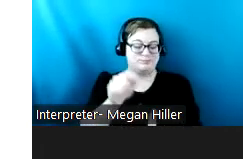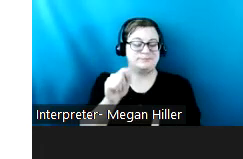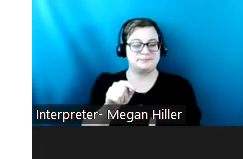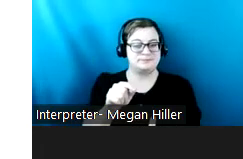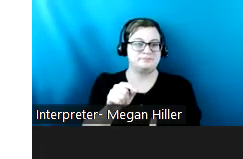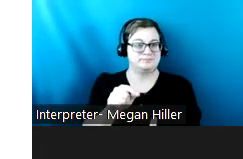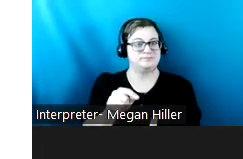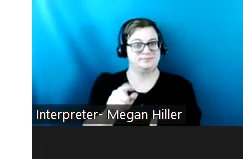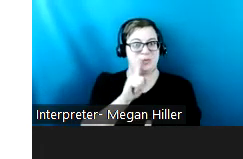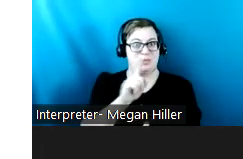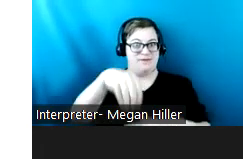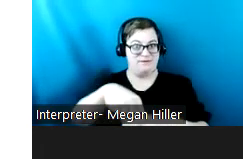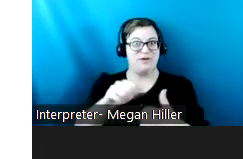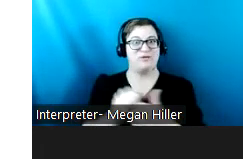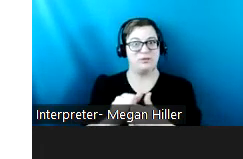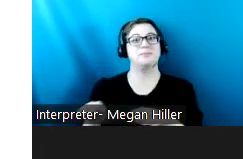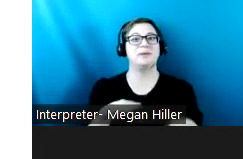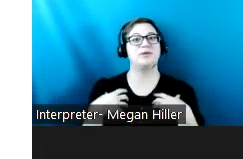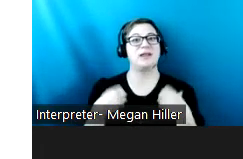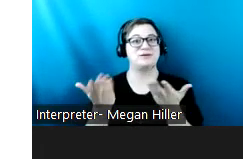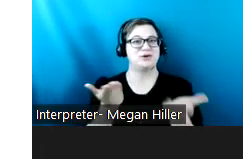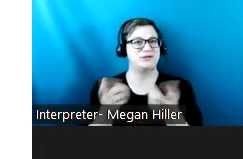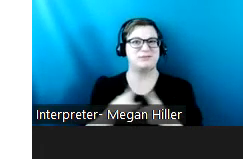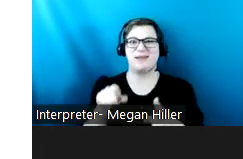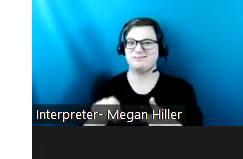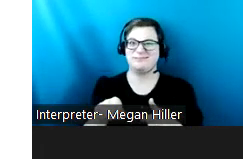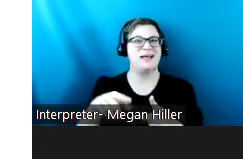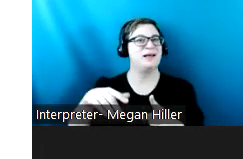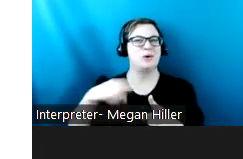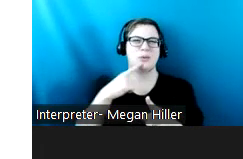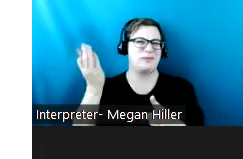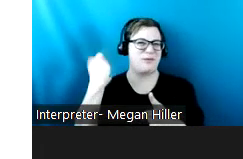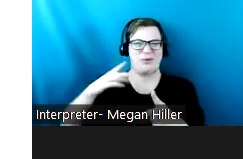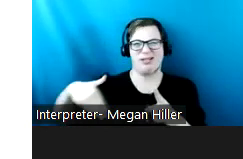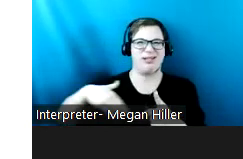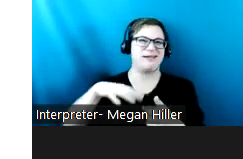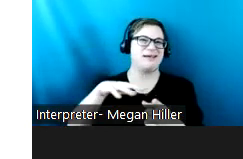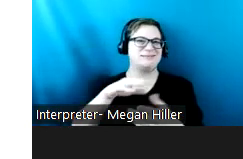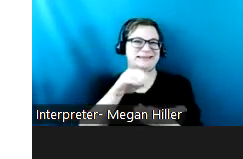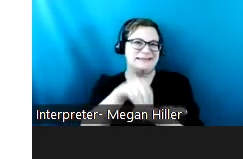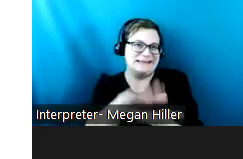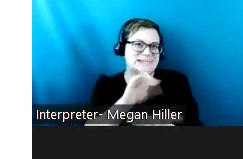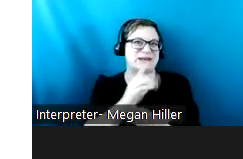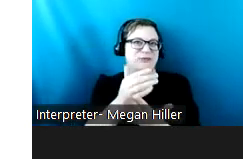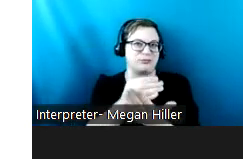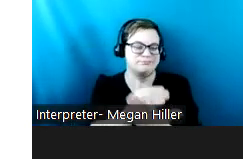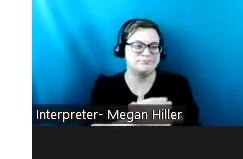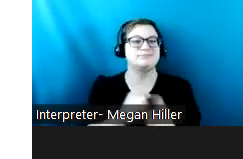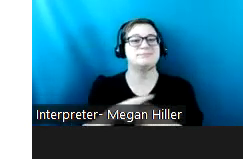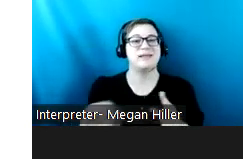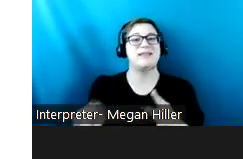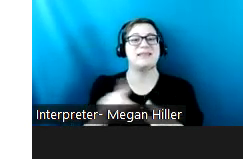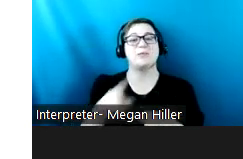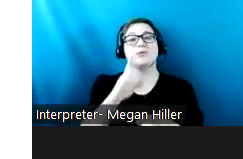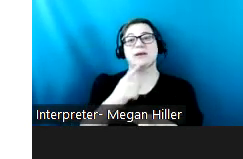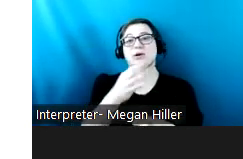definitely present in behavioral health services, but not one that we had explicitly listed in rule. These are personnel completing a clinical degree